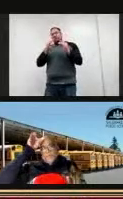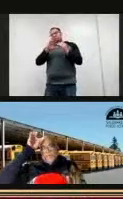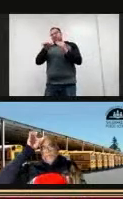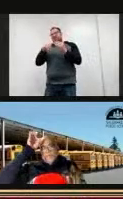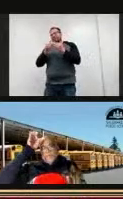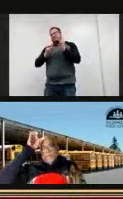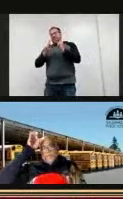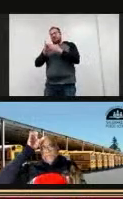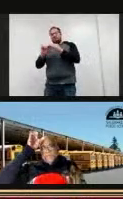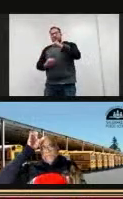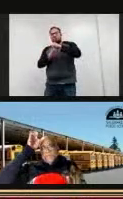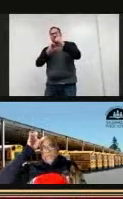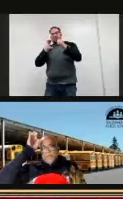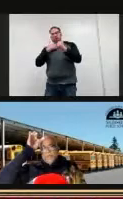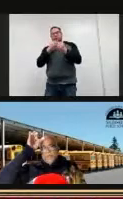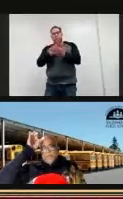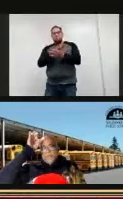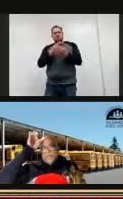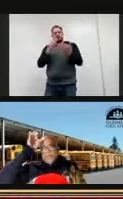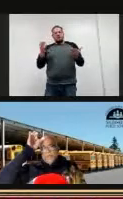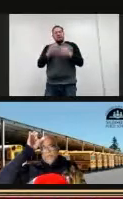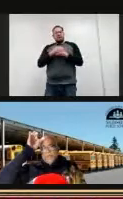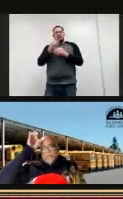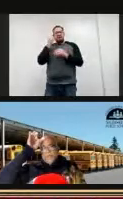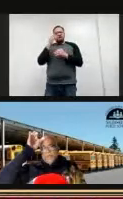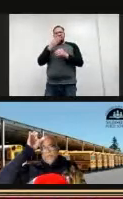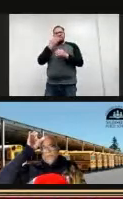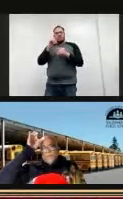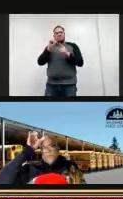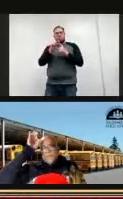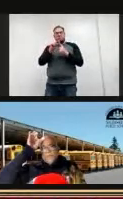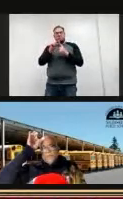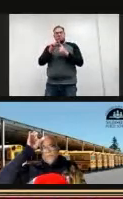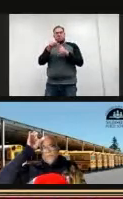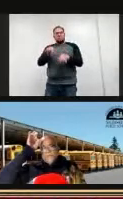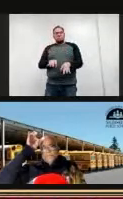our schools. So if there's a better word to describe,